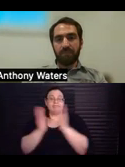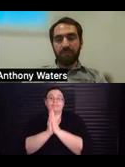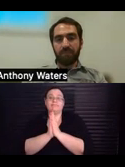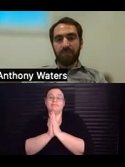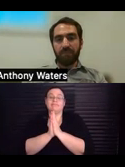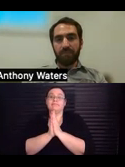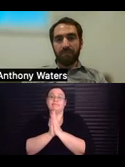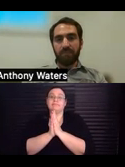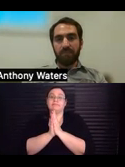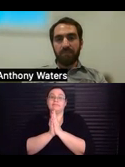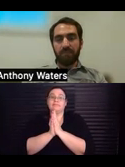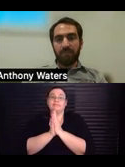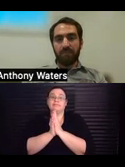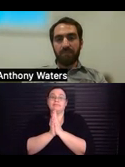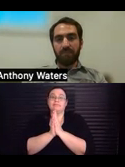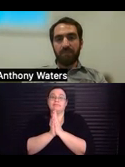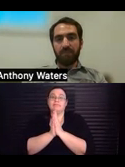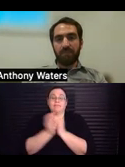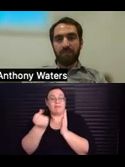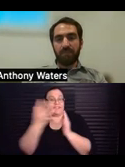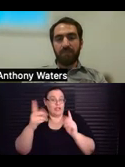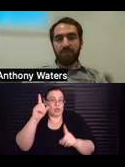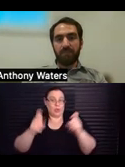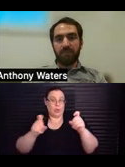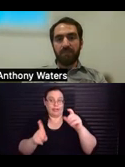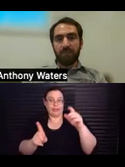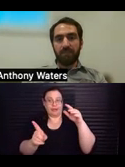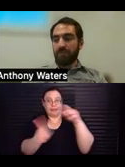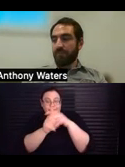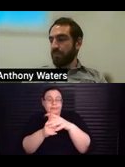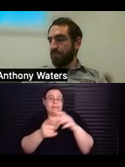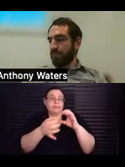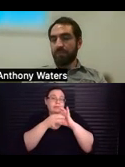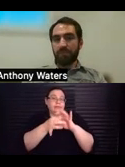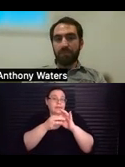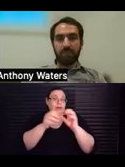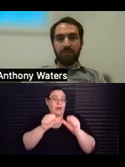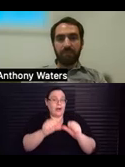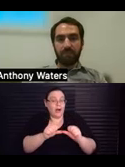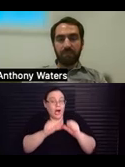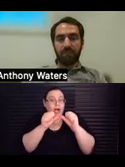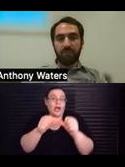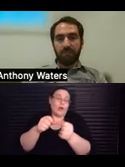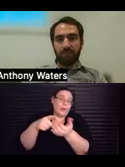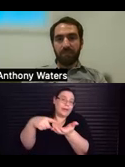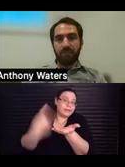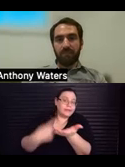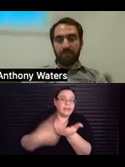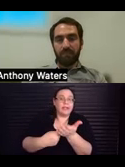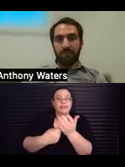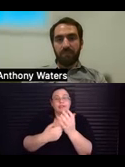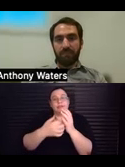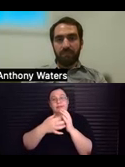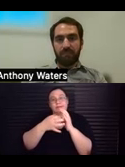a couple of questions about sort of ongoing discussions about